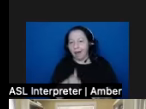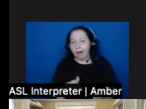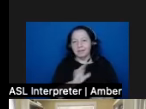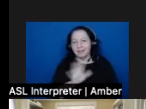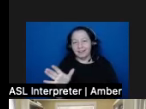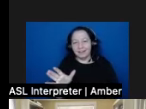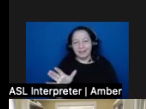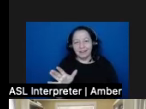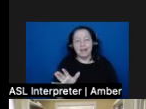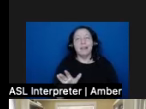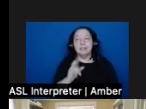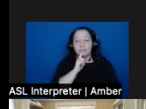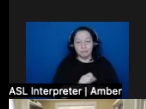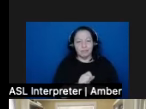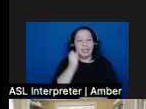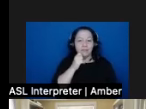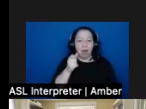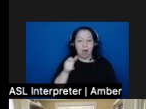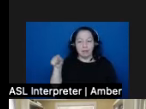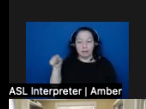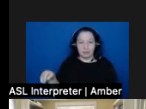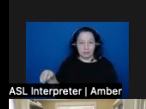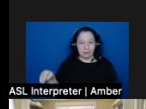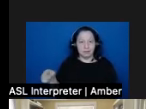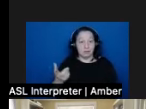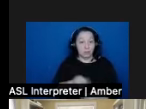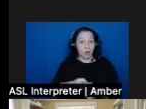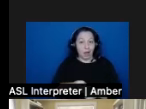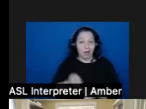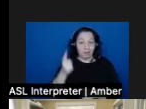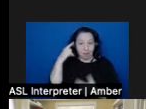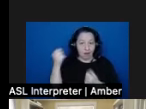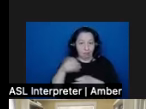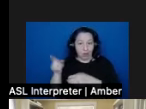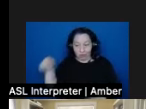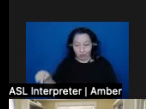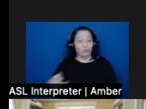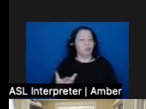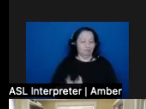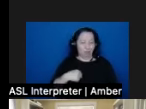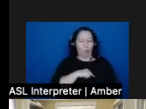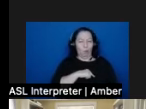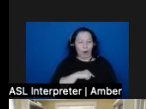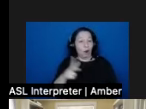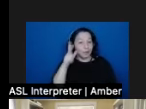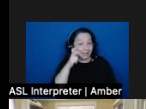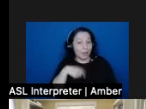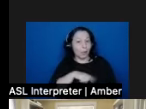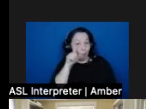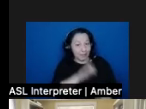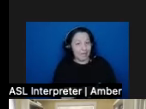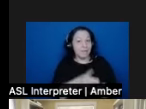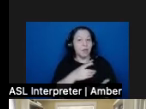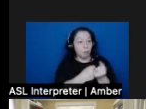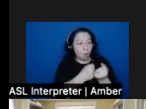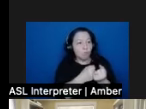Especially if we're not a mental health professional. And so we're listening, we're believing, we're supporting, but we are not making